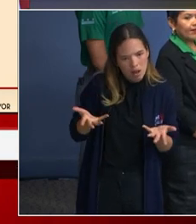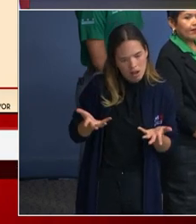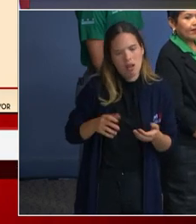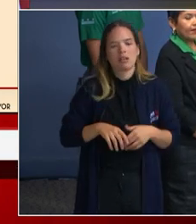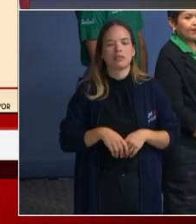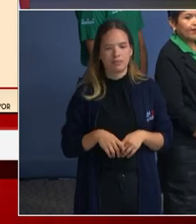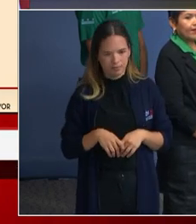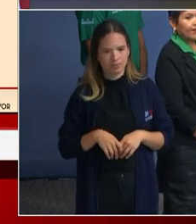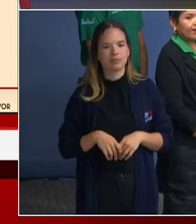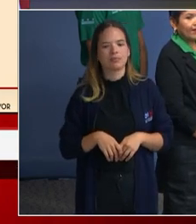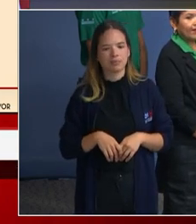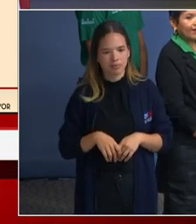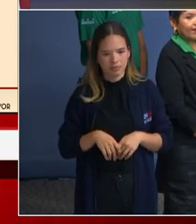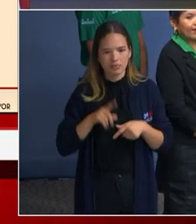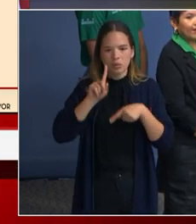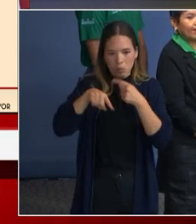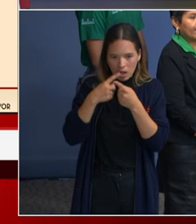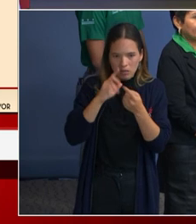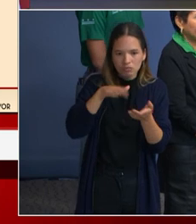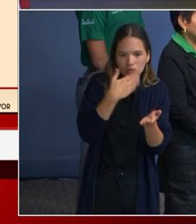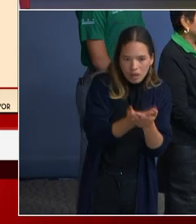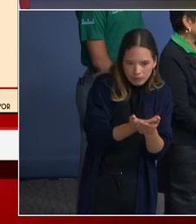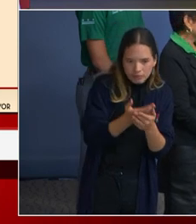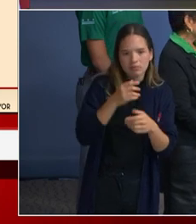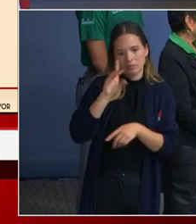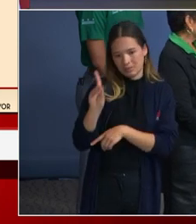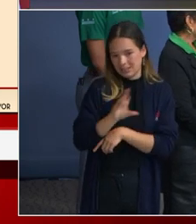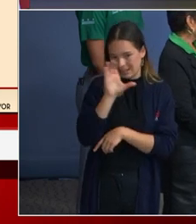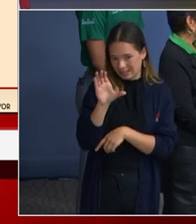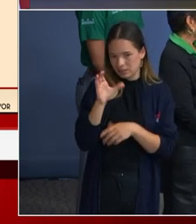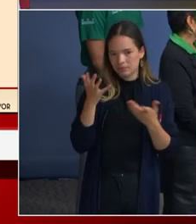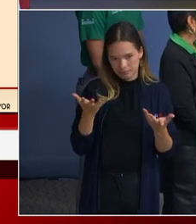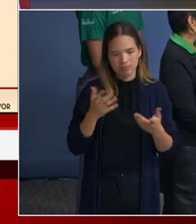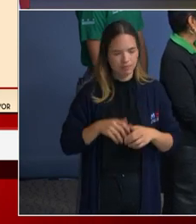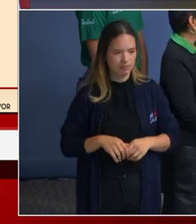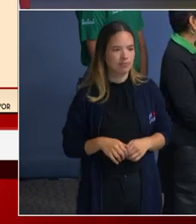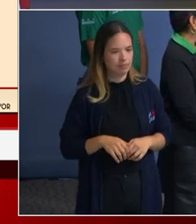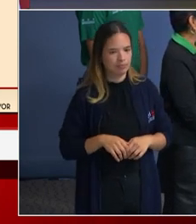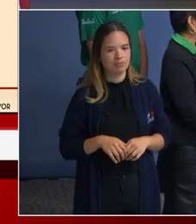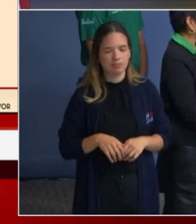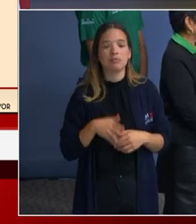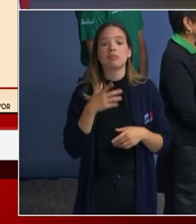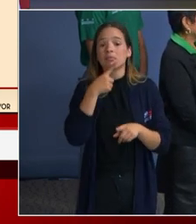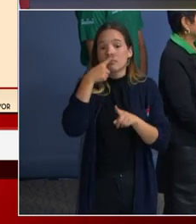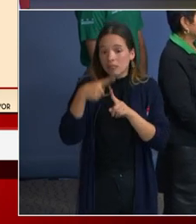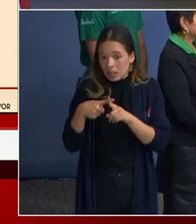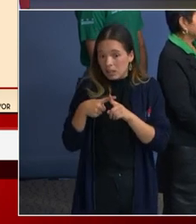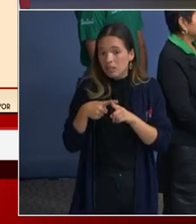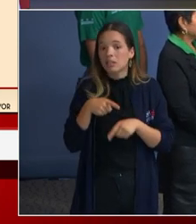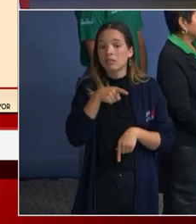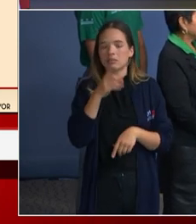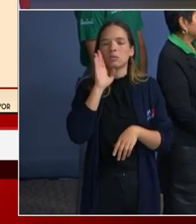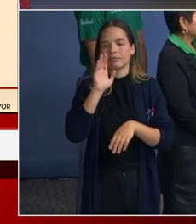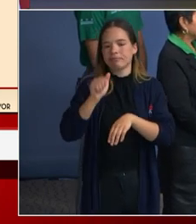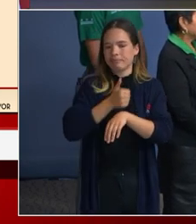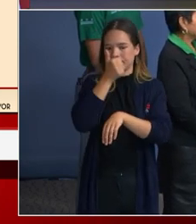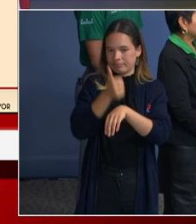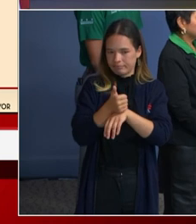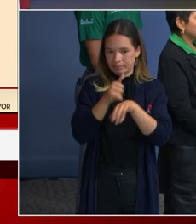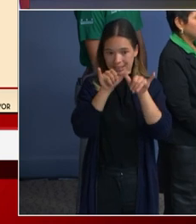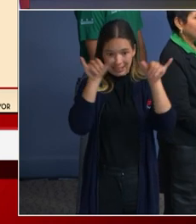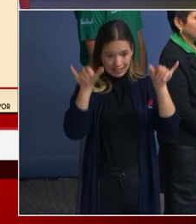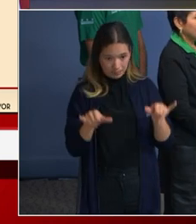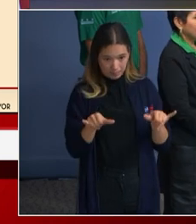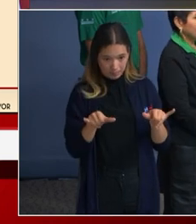when they arrive in the district. We will also set up a system that is distinct from our homeless